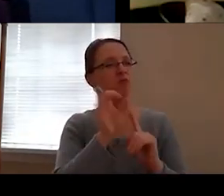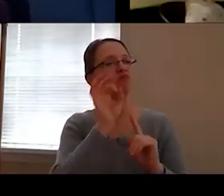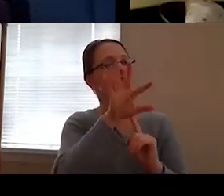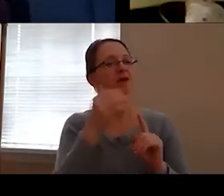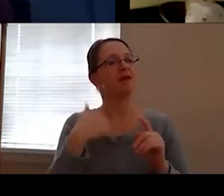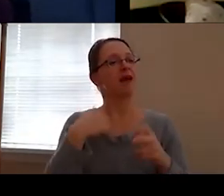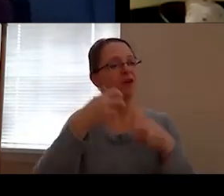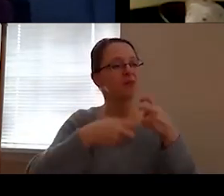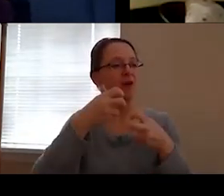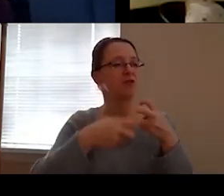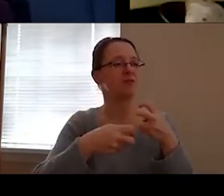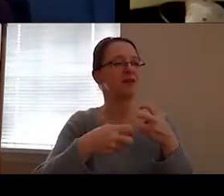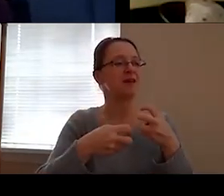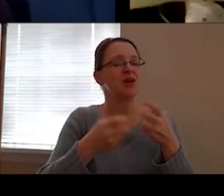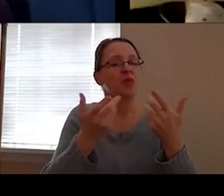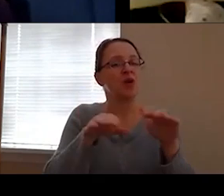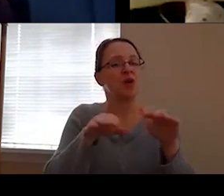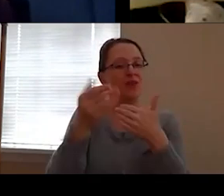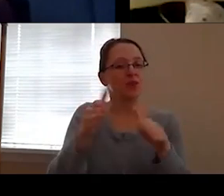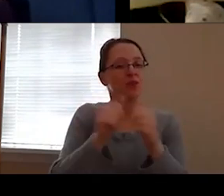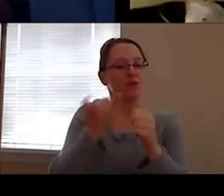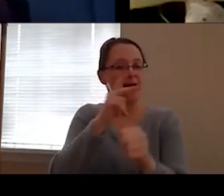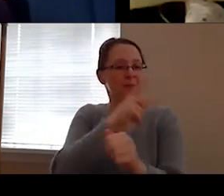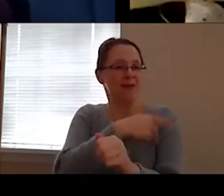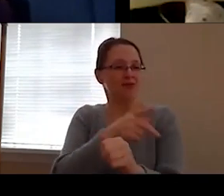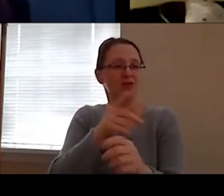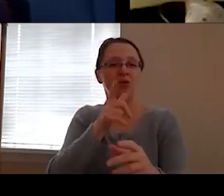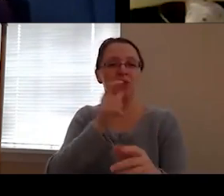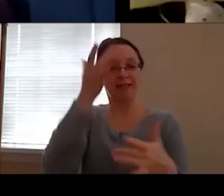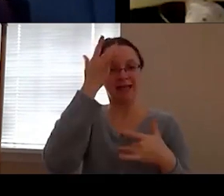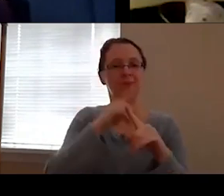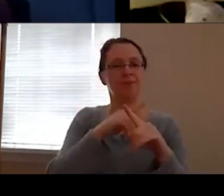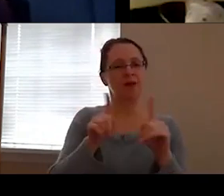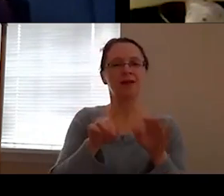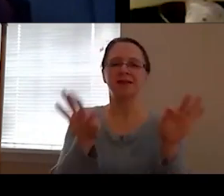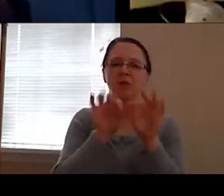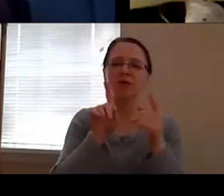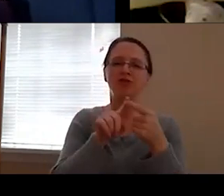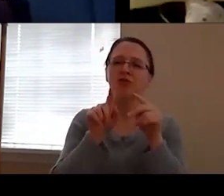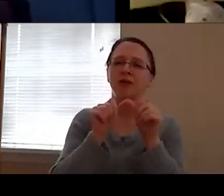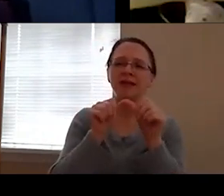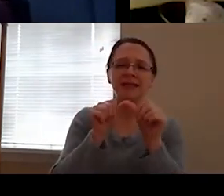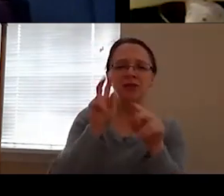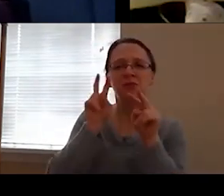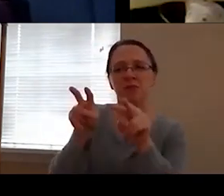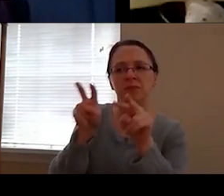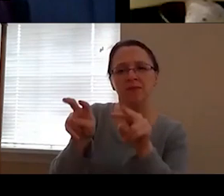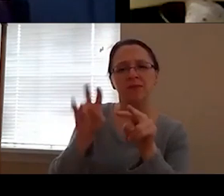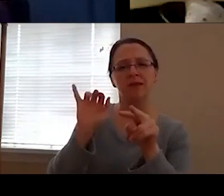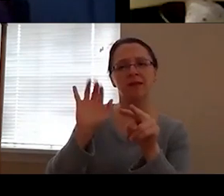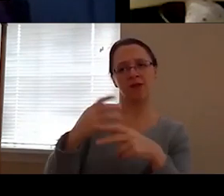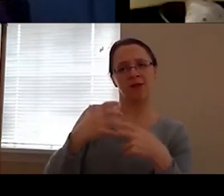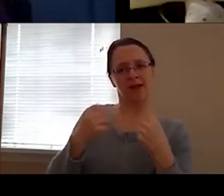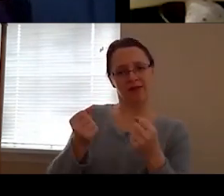problems, like nobody wants to get into the room, but we want, of course, to be able to continuously attend to the patient. So can we use